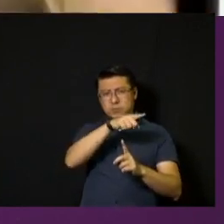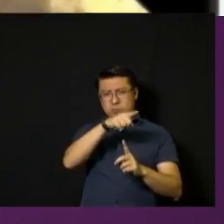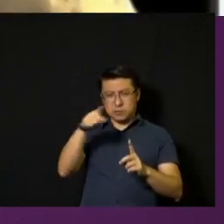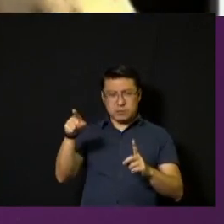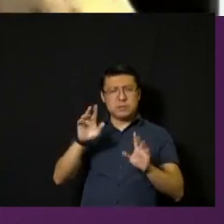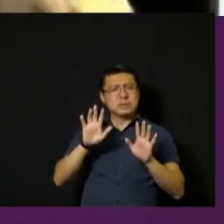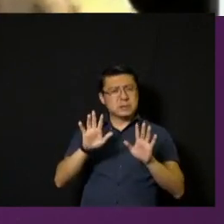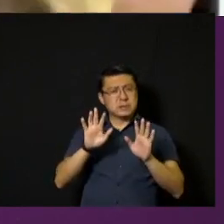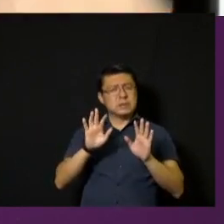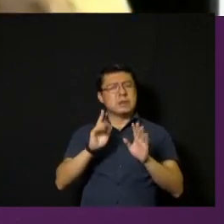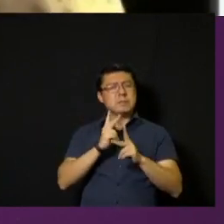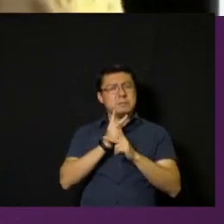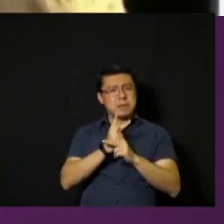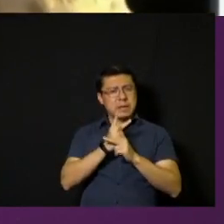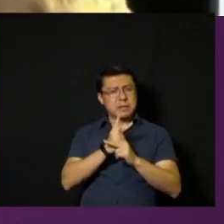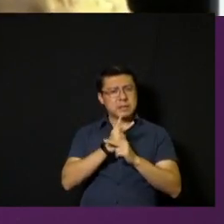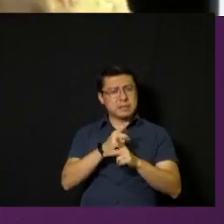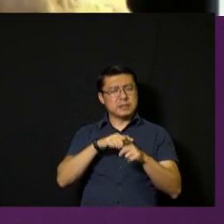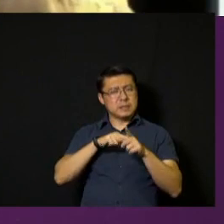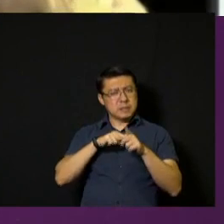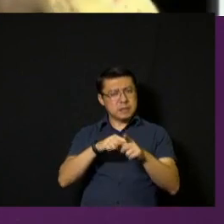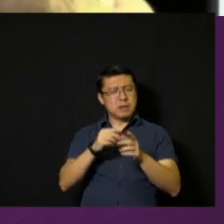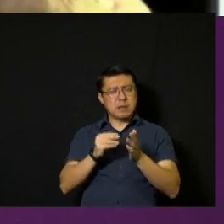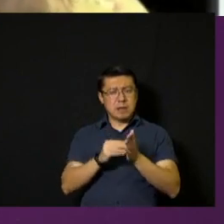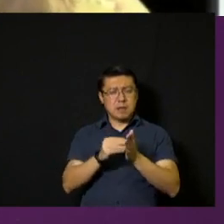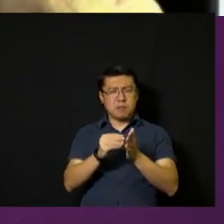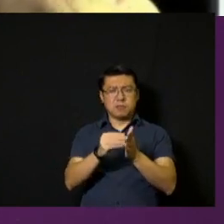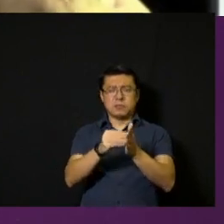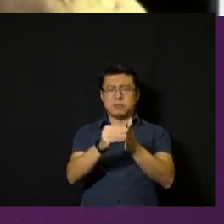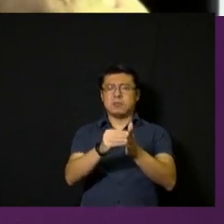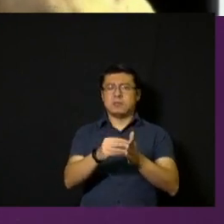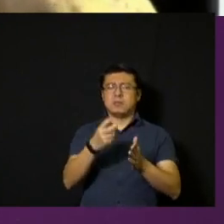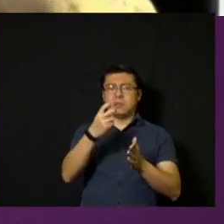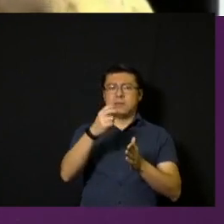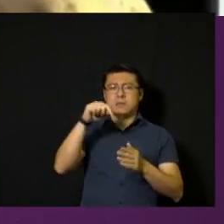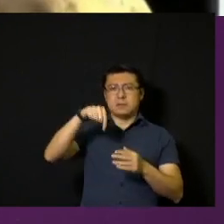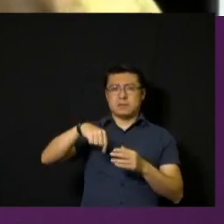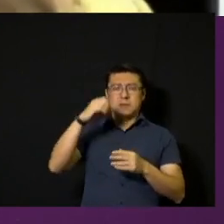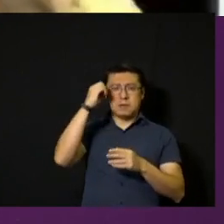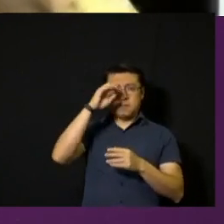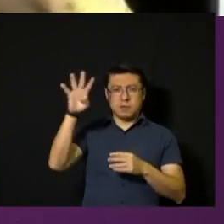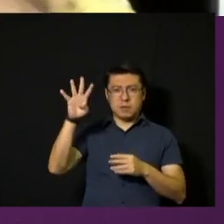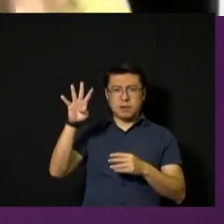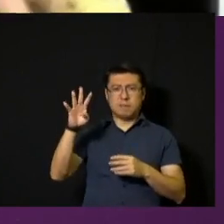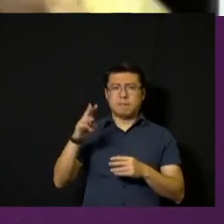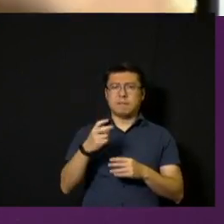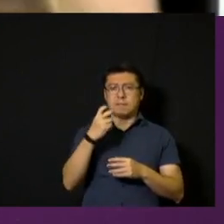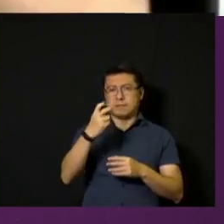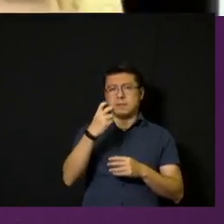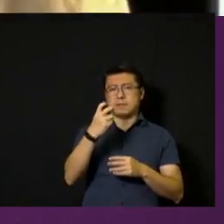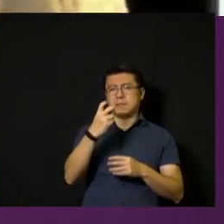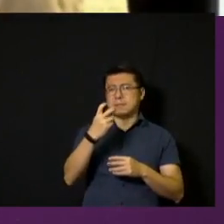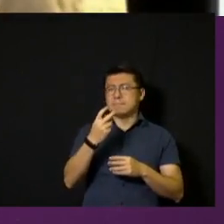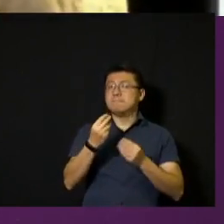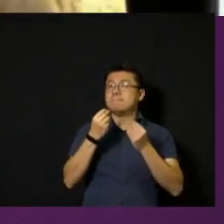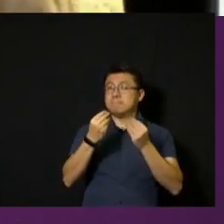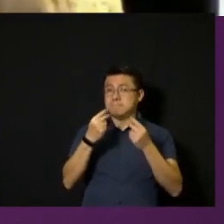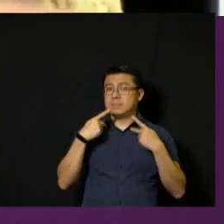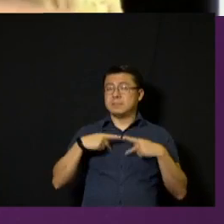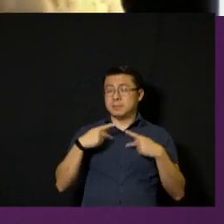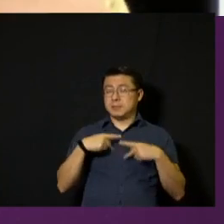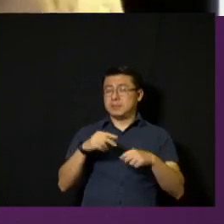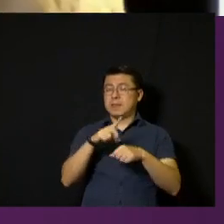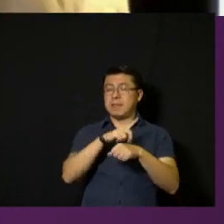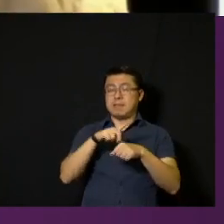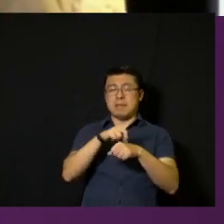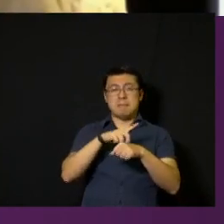it. Take it easy. You will continue. Because here in OmniLife, we will see, you will see many